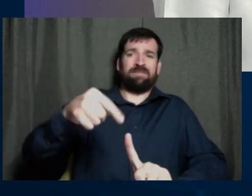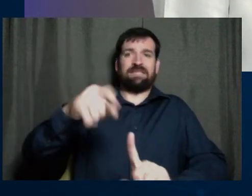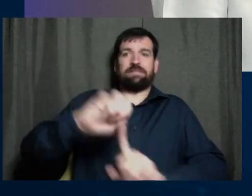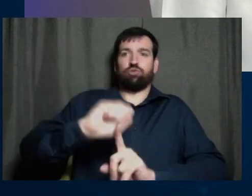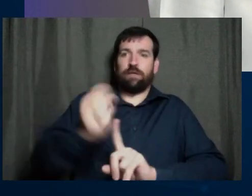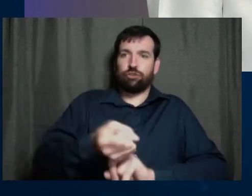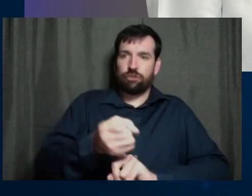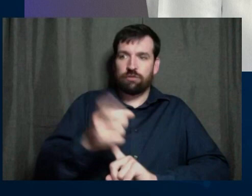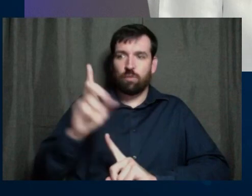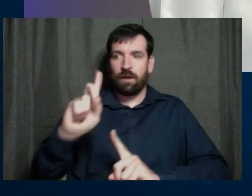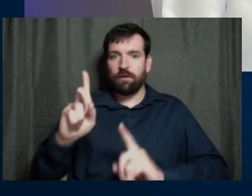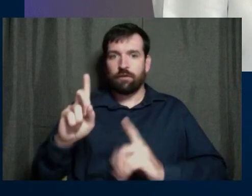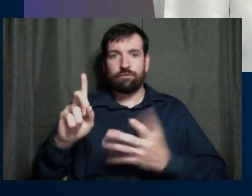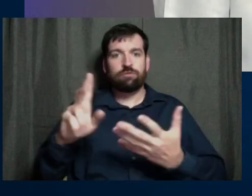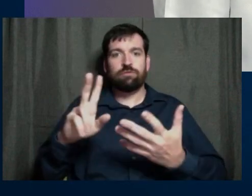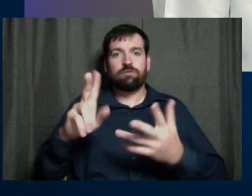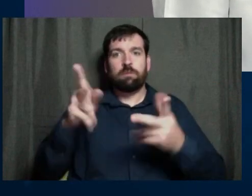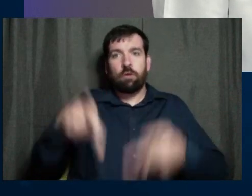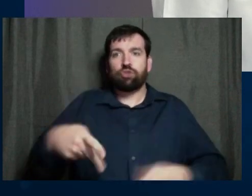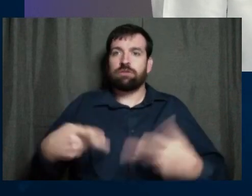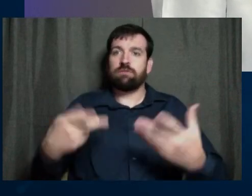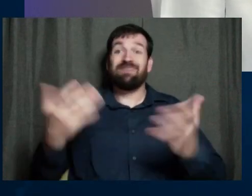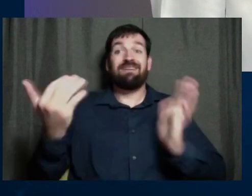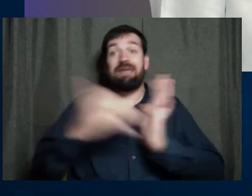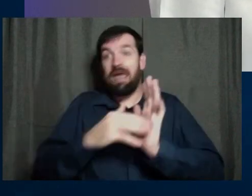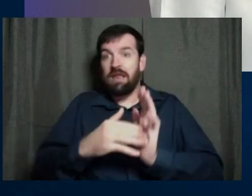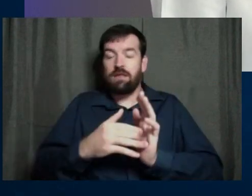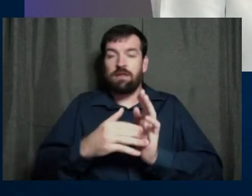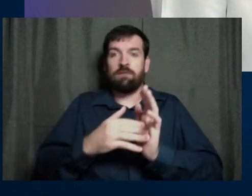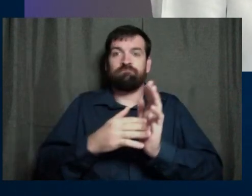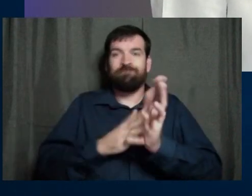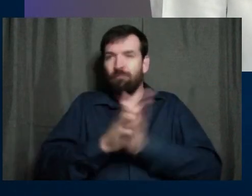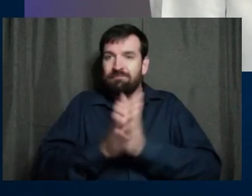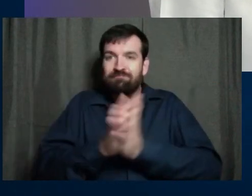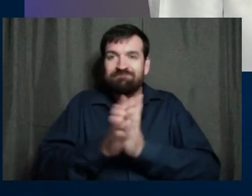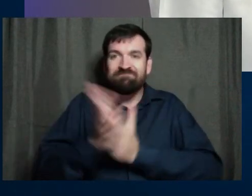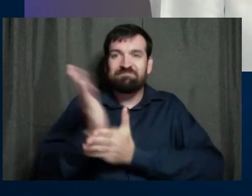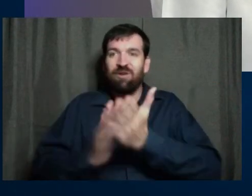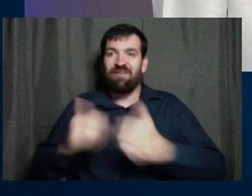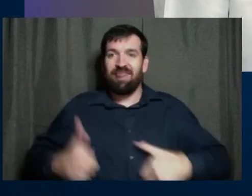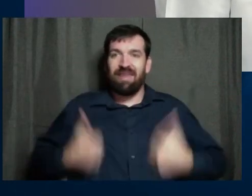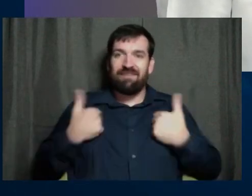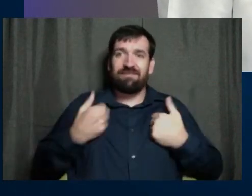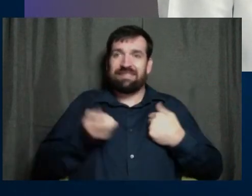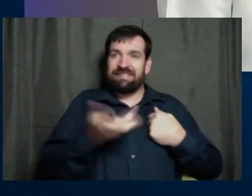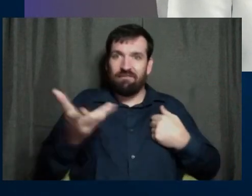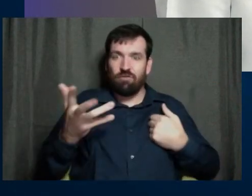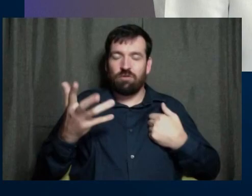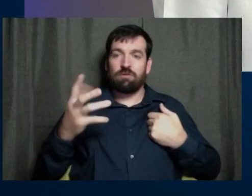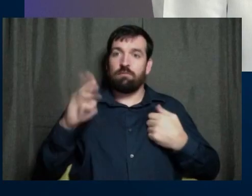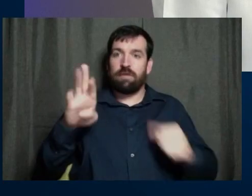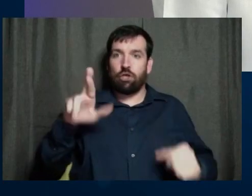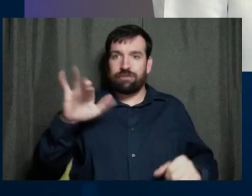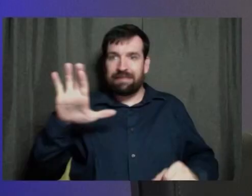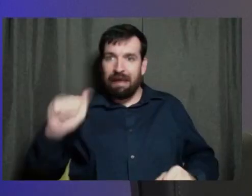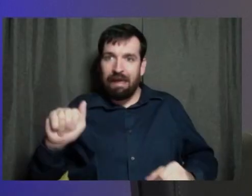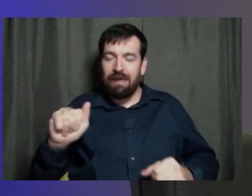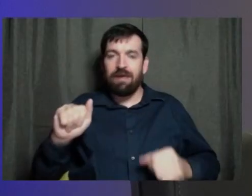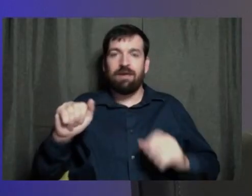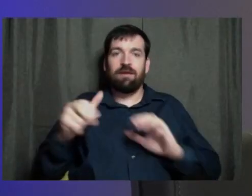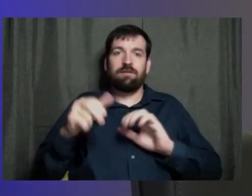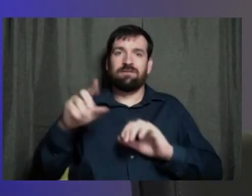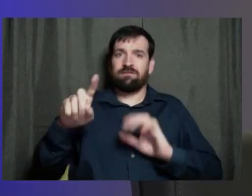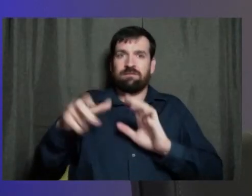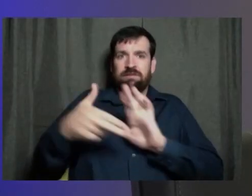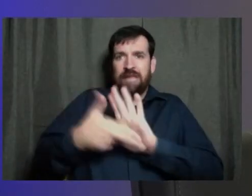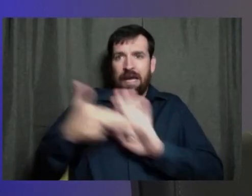a person, again, in the prime of their life with multiple nuances, such as the BRCA mutation, being diagnosed at a young age,